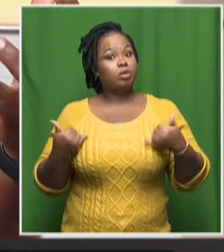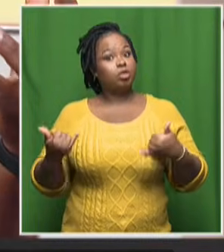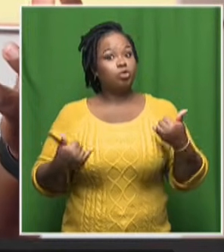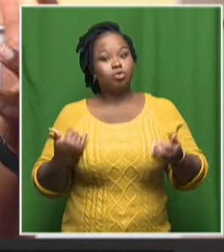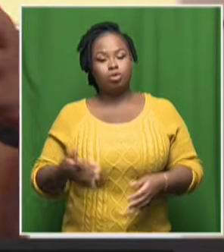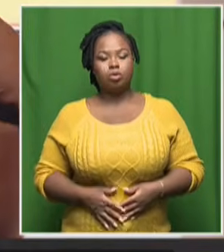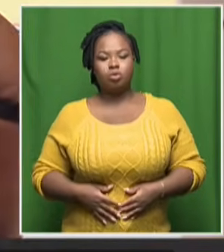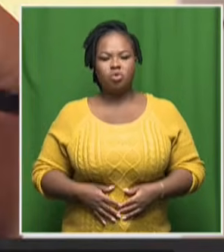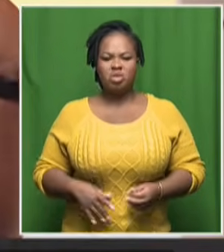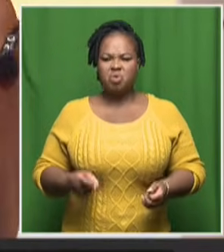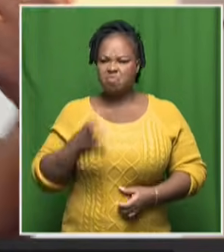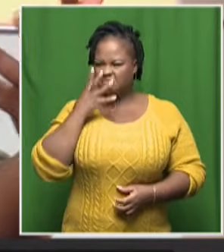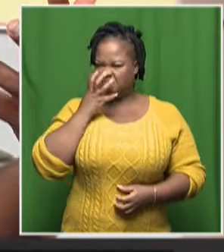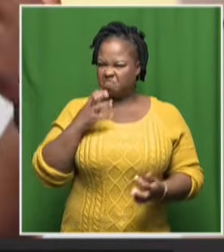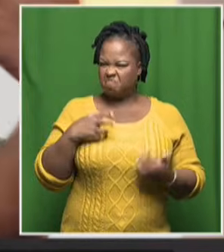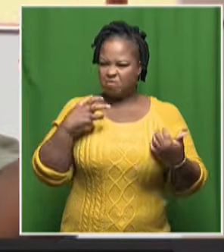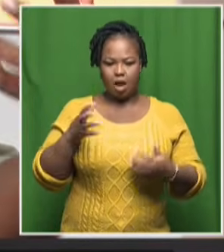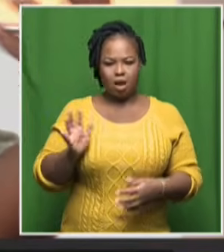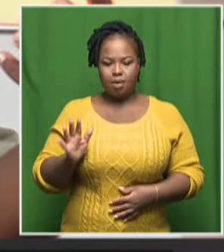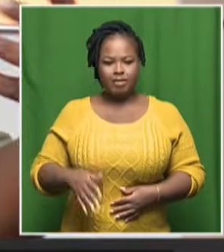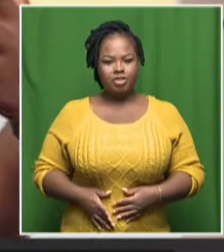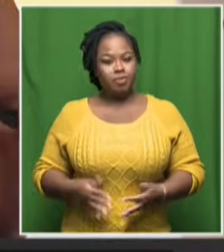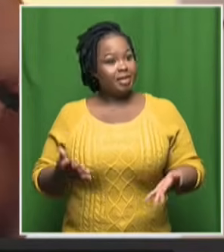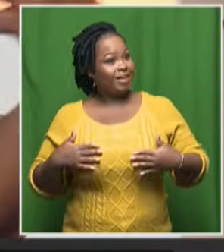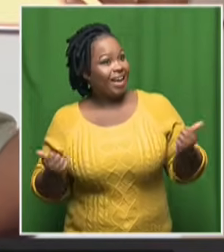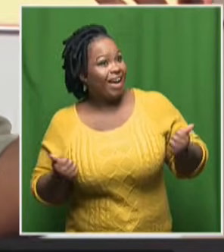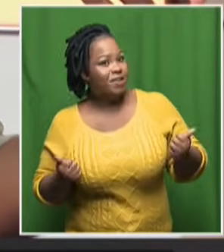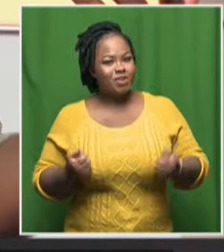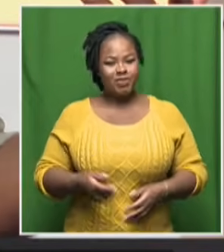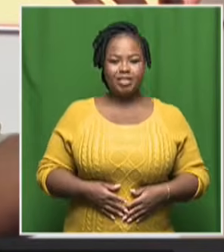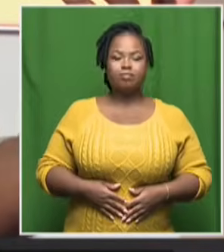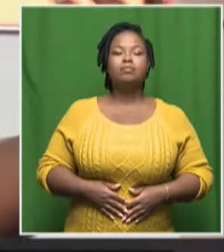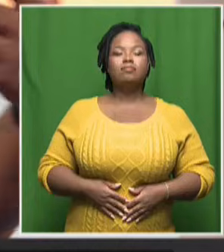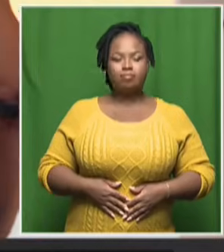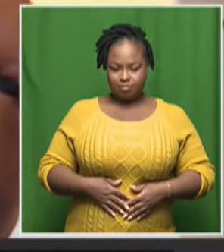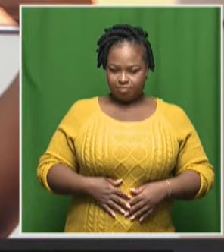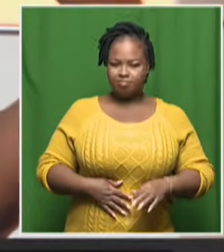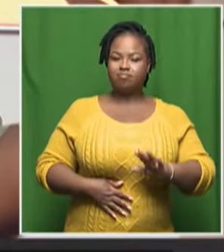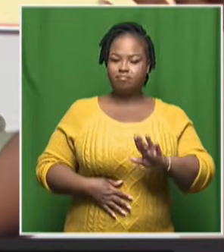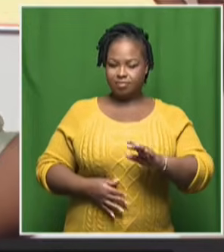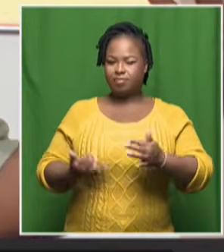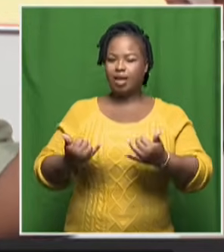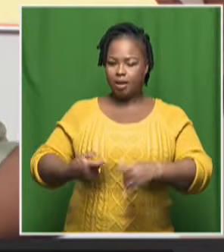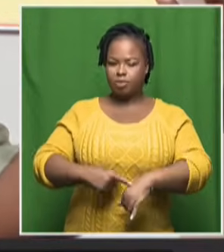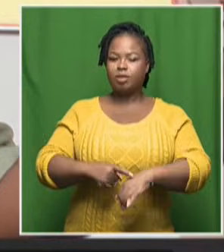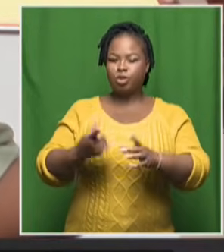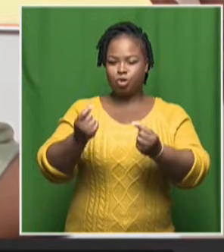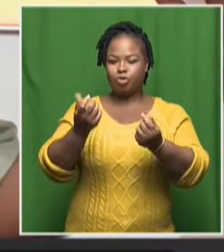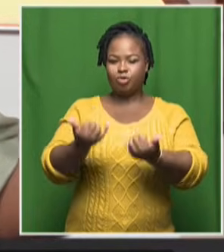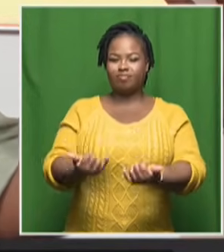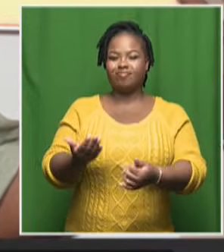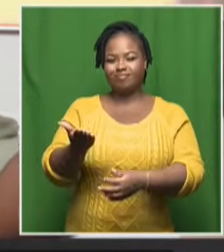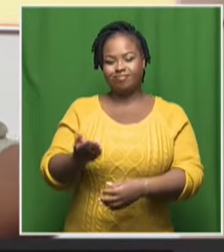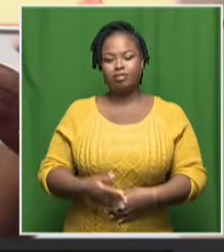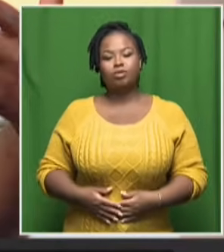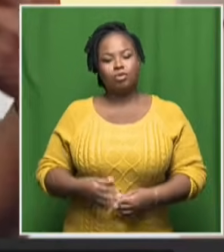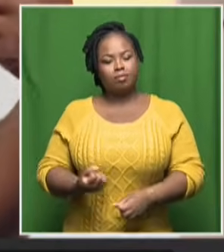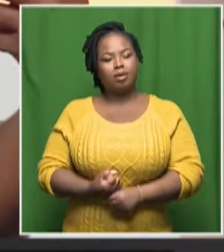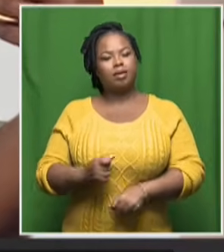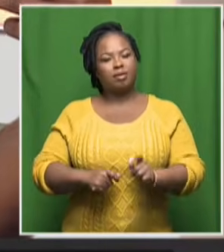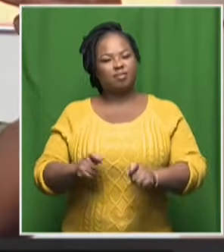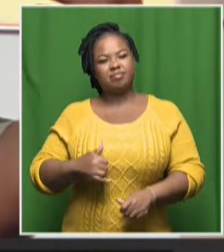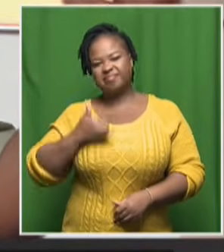Can't get up there and be grumpy. So the minute I walk in, hey, Bong, how are you? And it's like, okay, let's do this. Let's make these